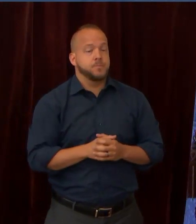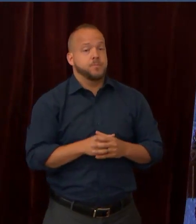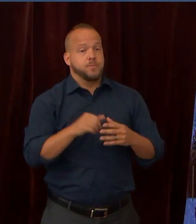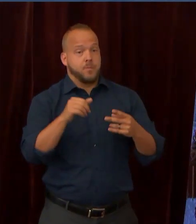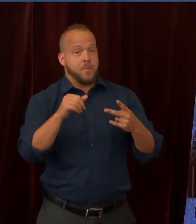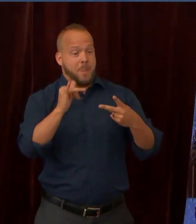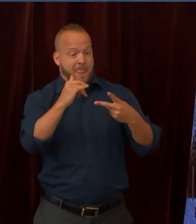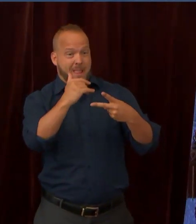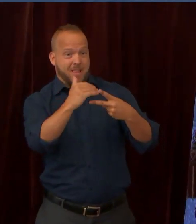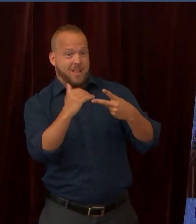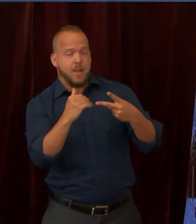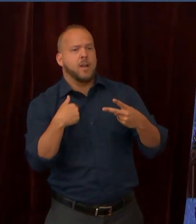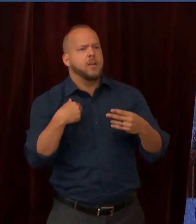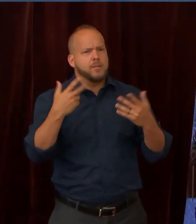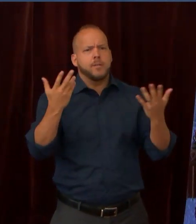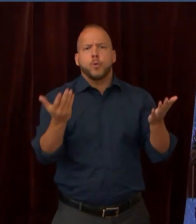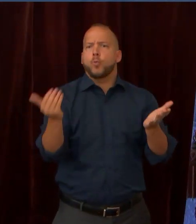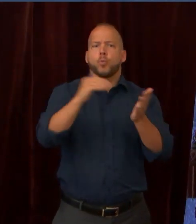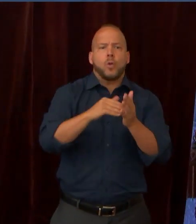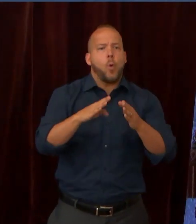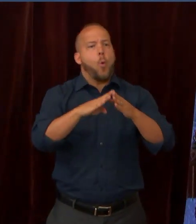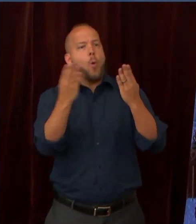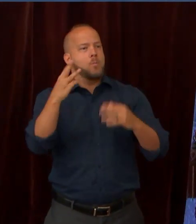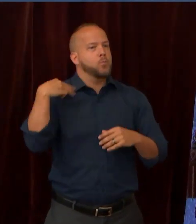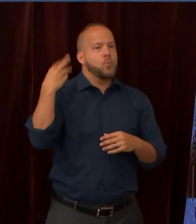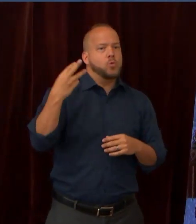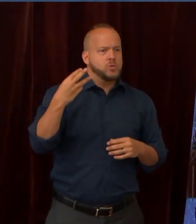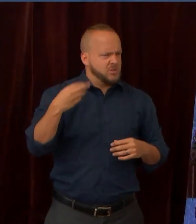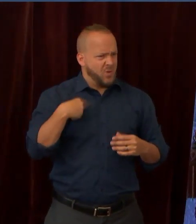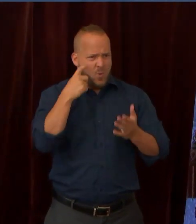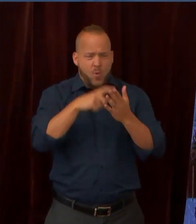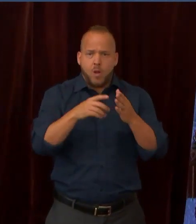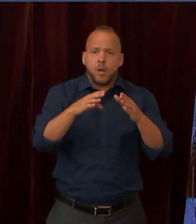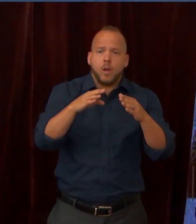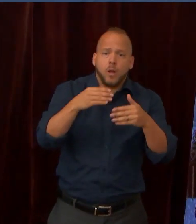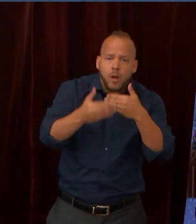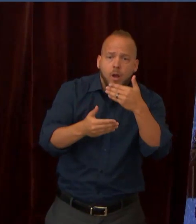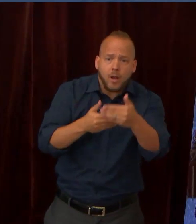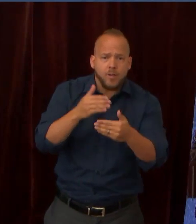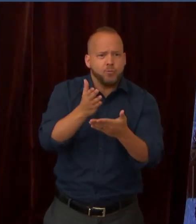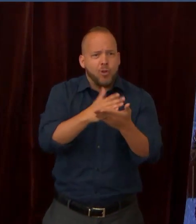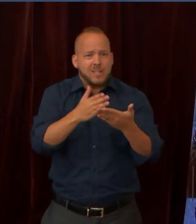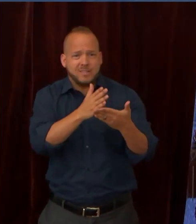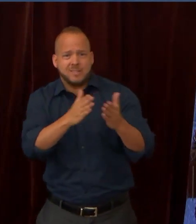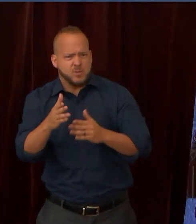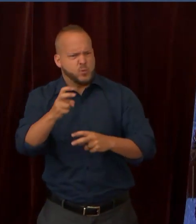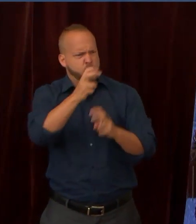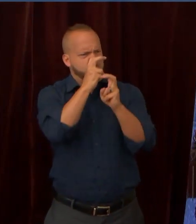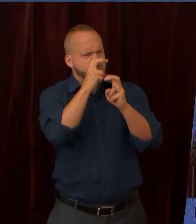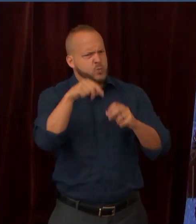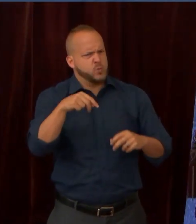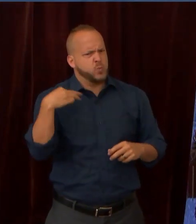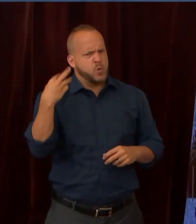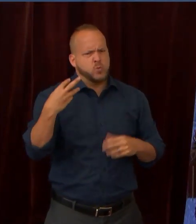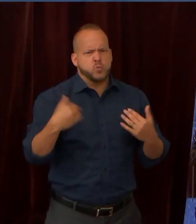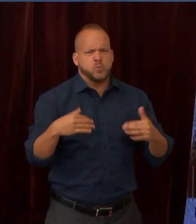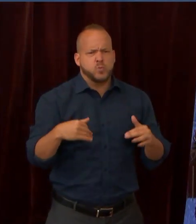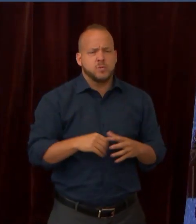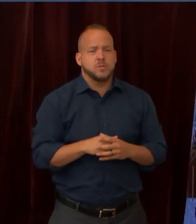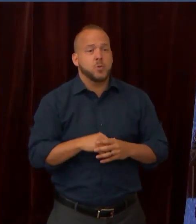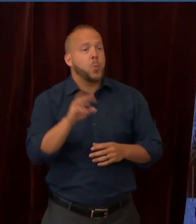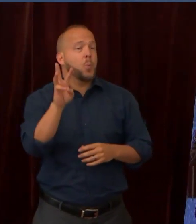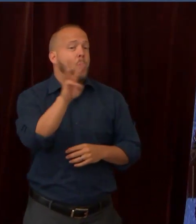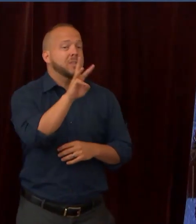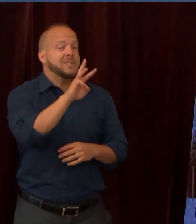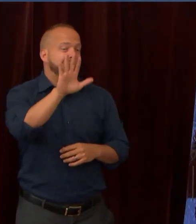in our pact have lowered their benchmarks. You say that may come soon. There are many who have said